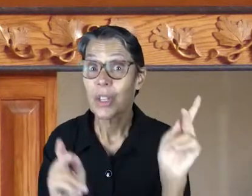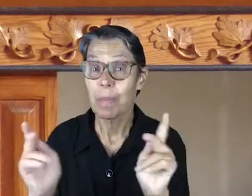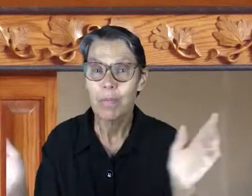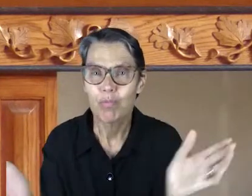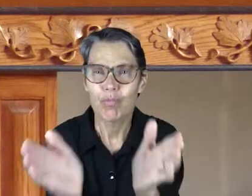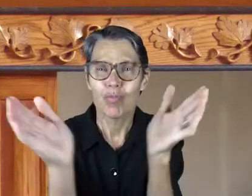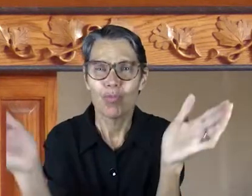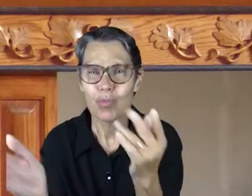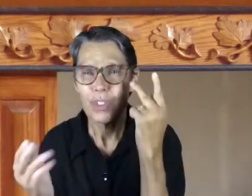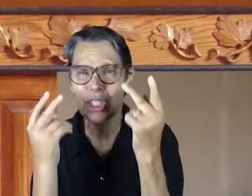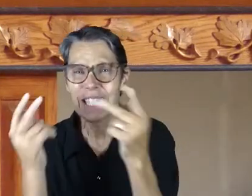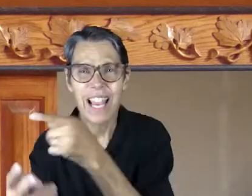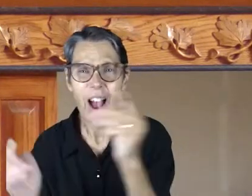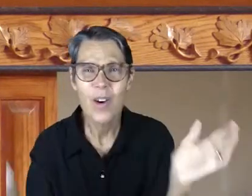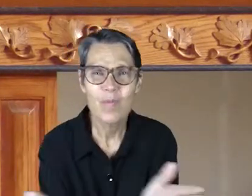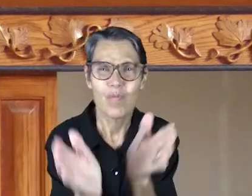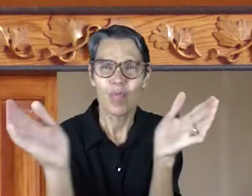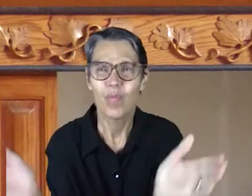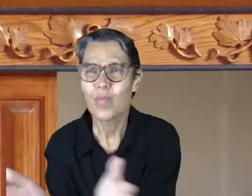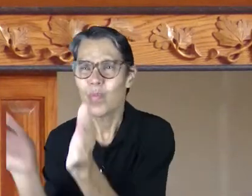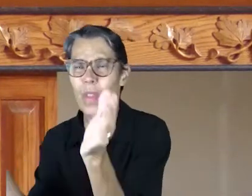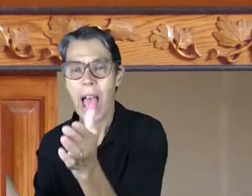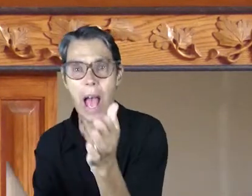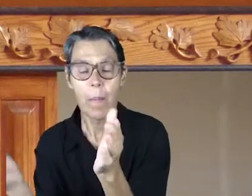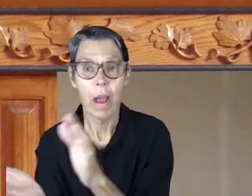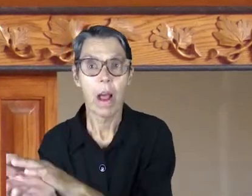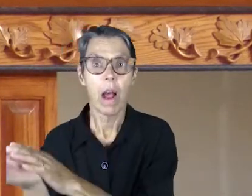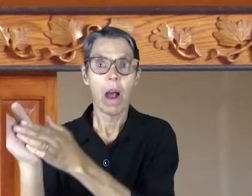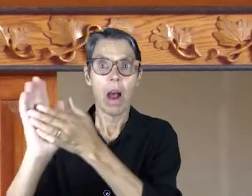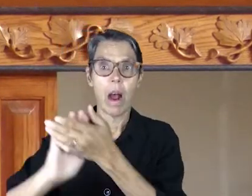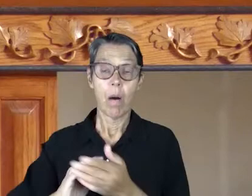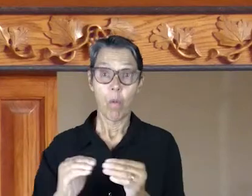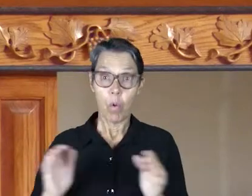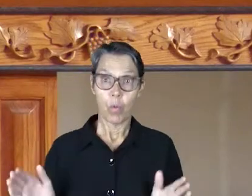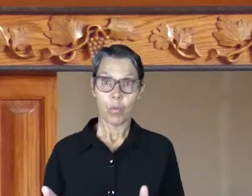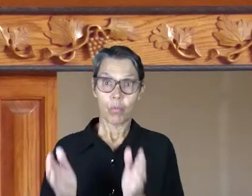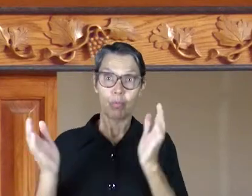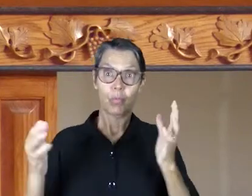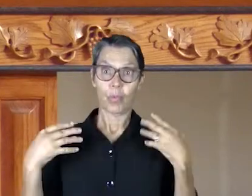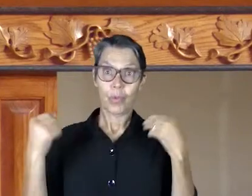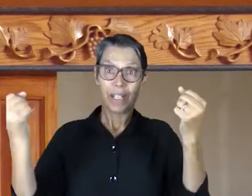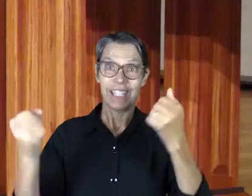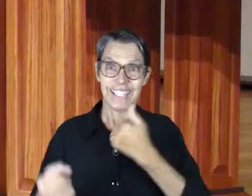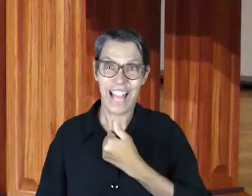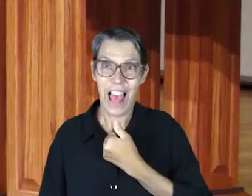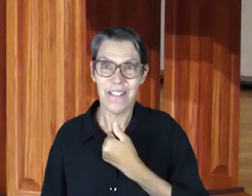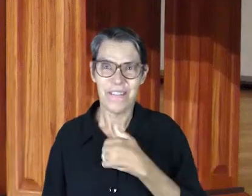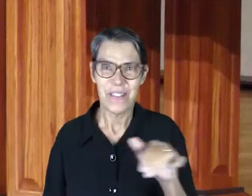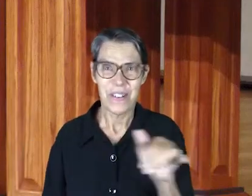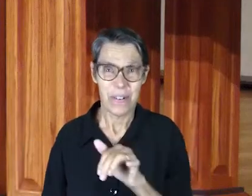also encouraged or more courageous.